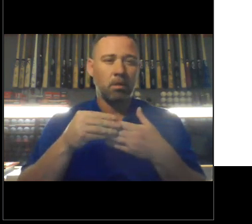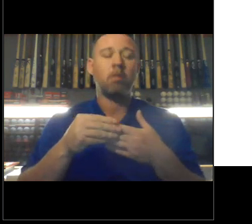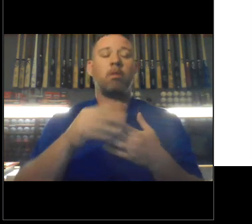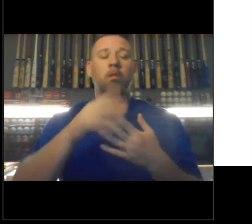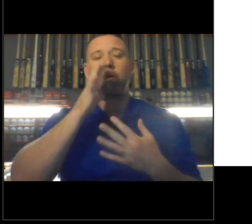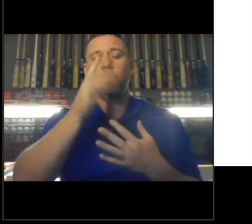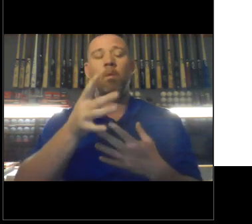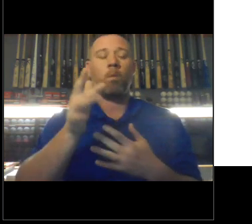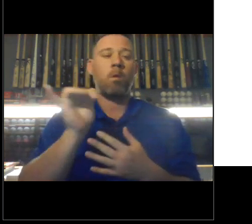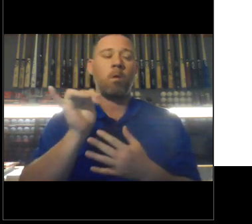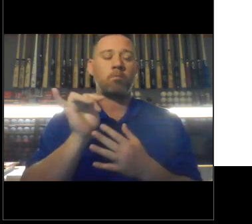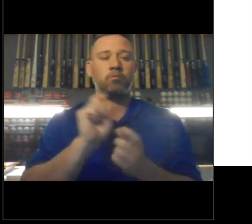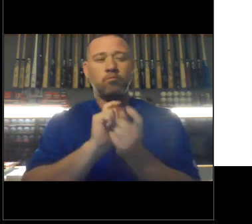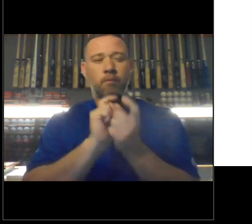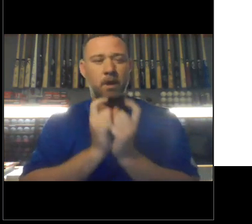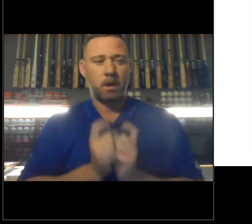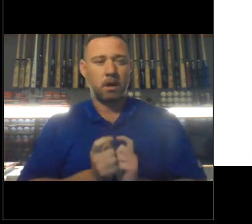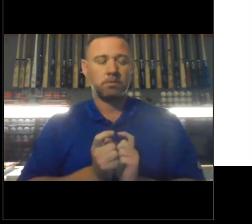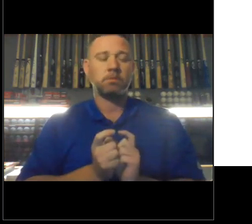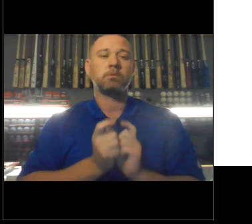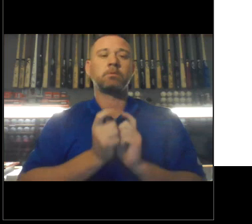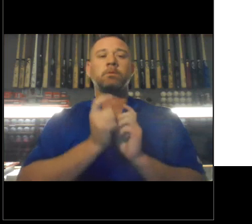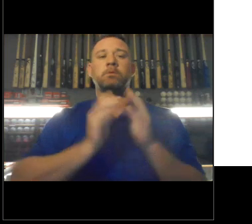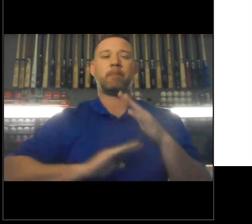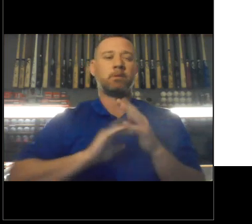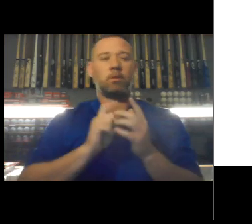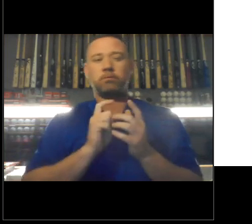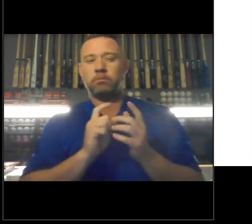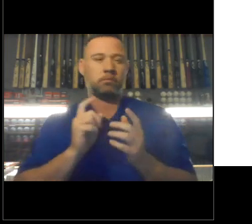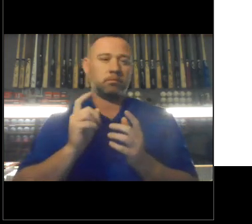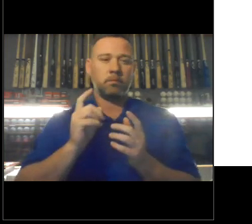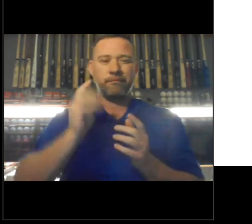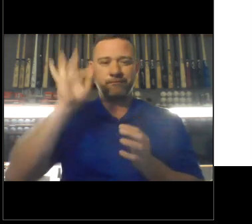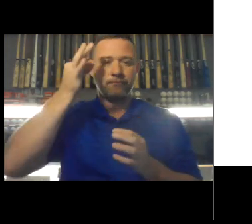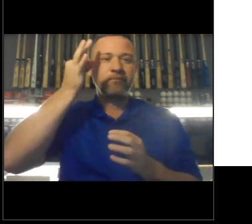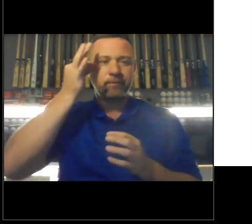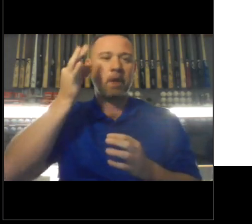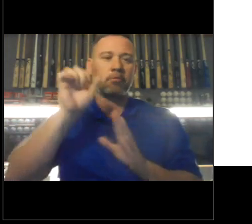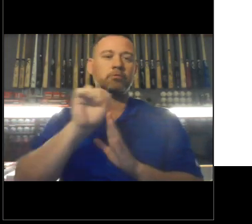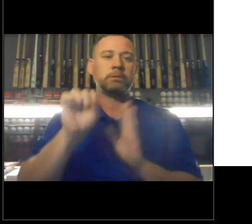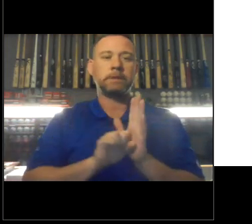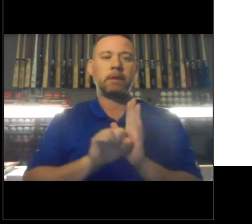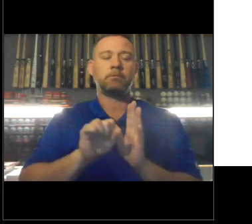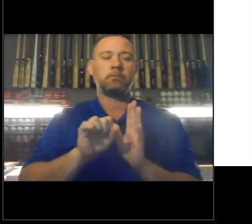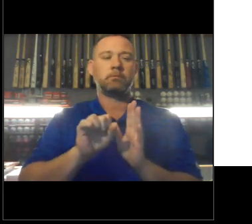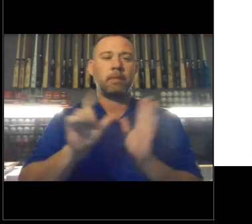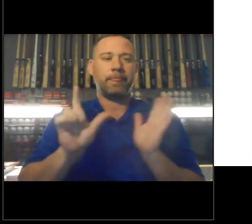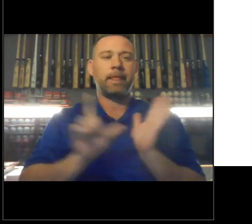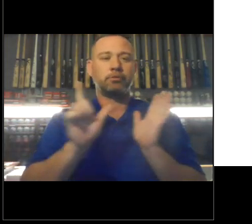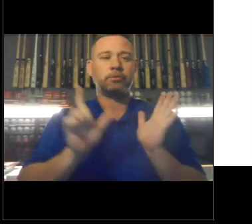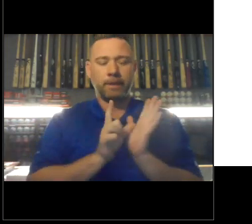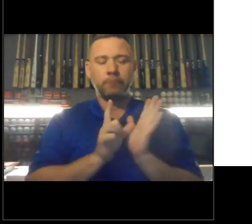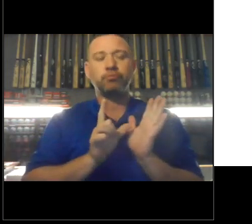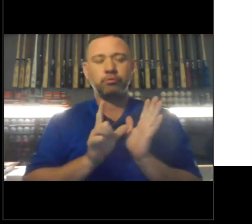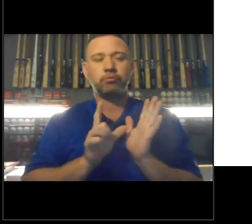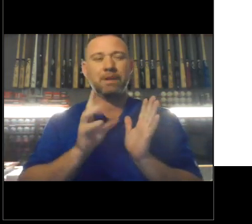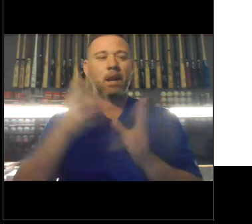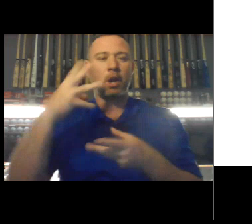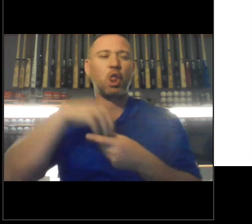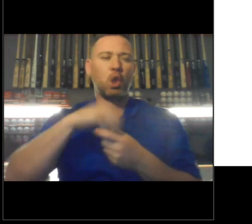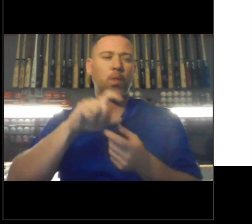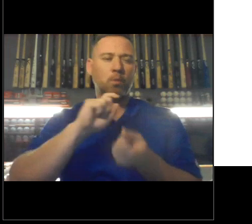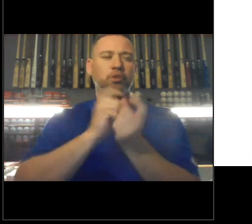also make any revisions based off of changes based off of federal and state legislation, and include those changes in